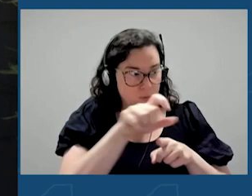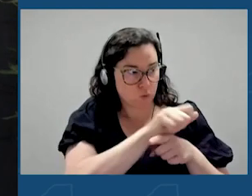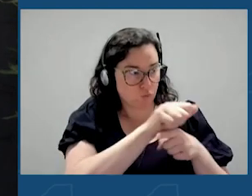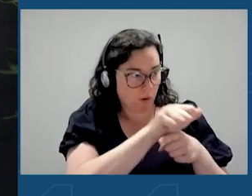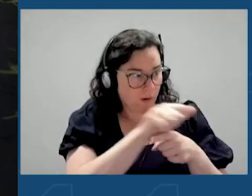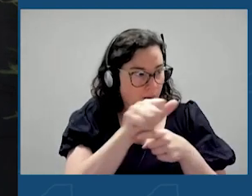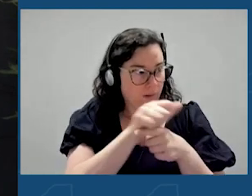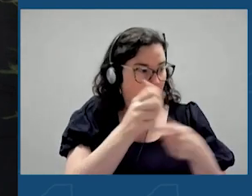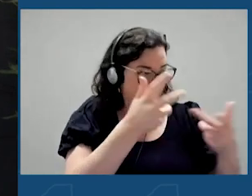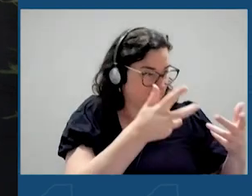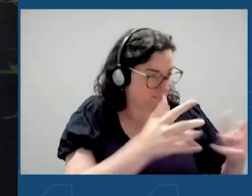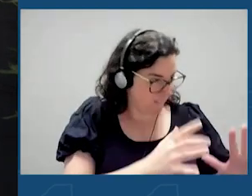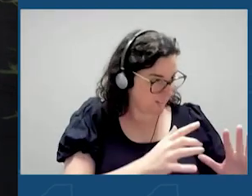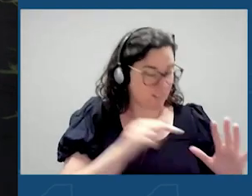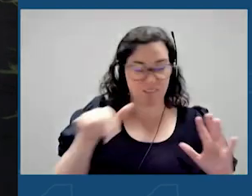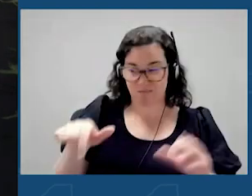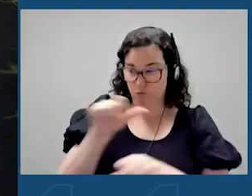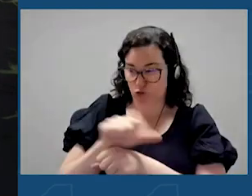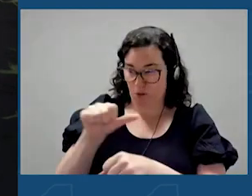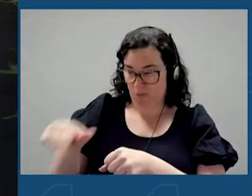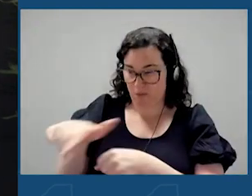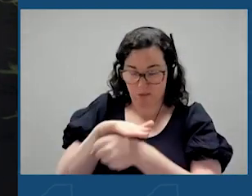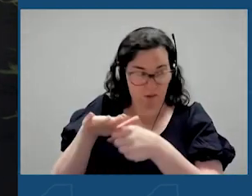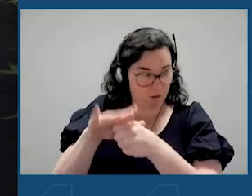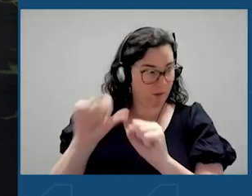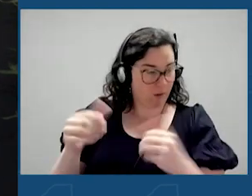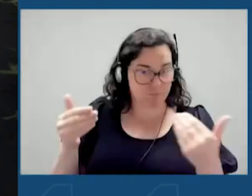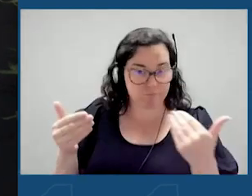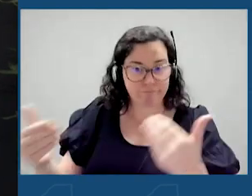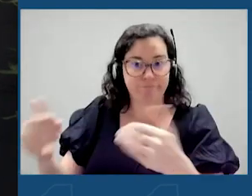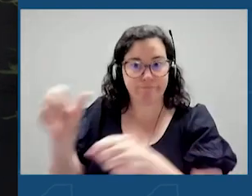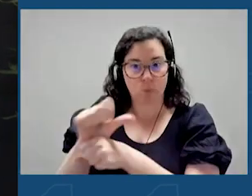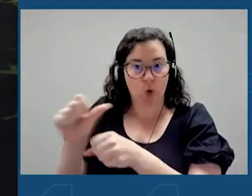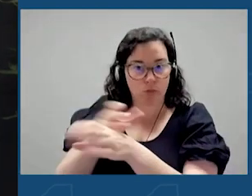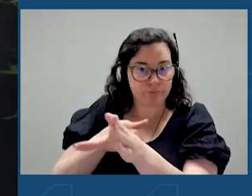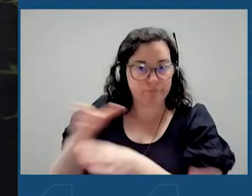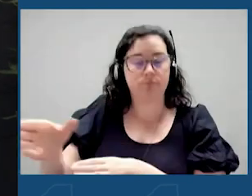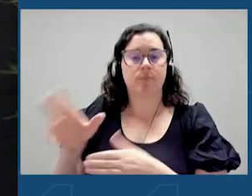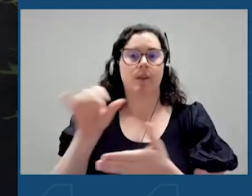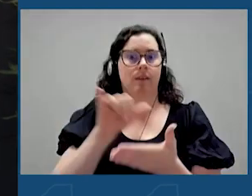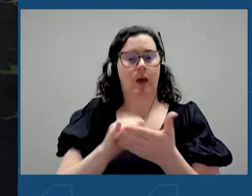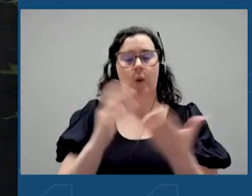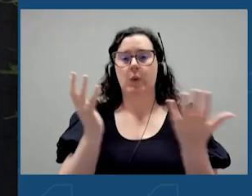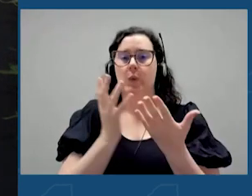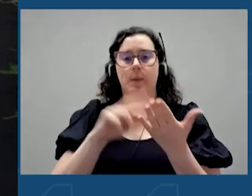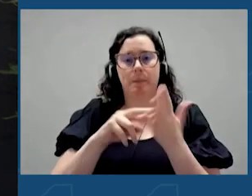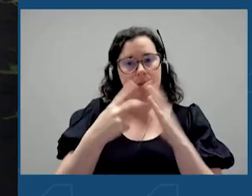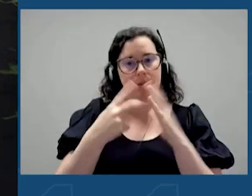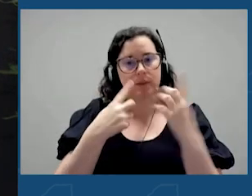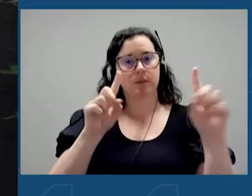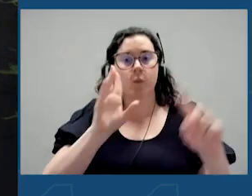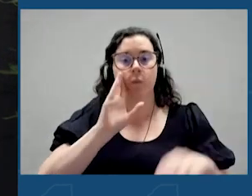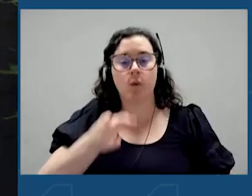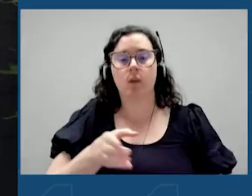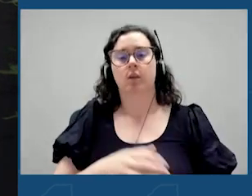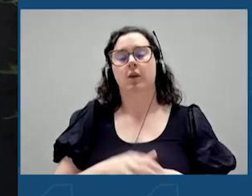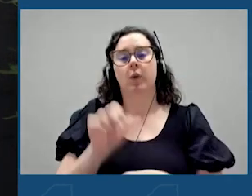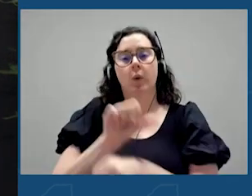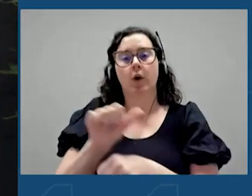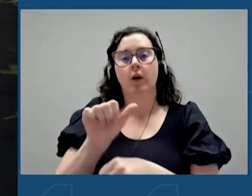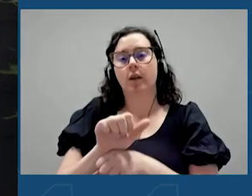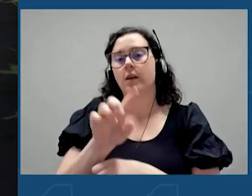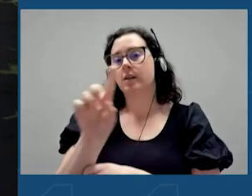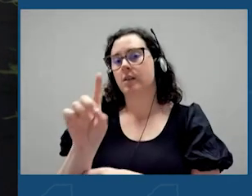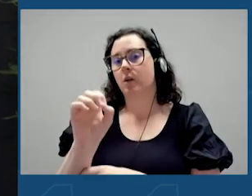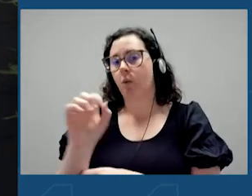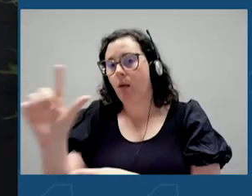jobs right here. That's the magic formula for success. And that's why, working with the Department of Labor and the County Office of